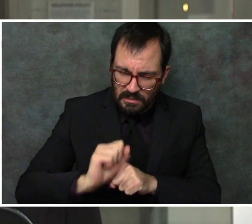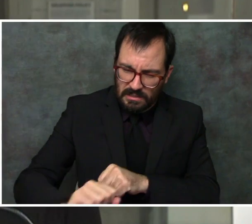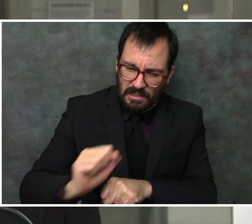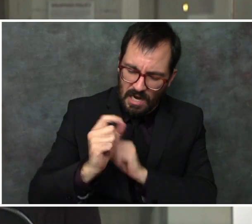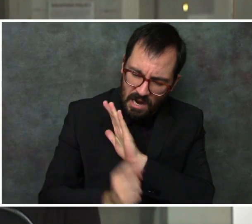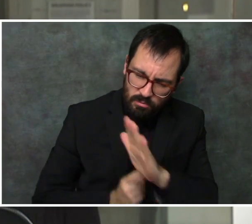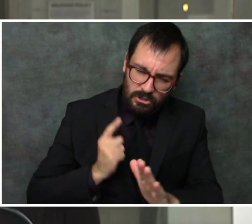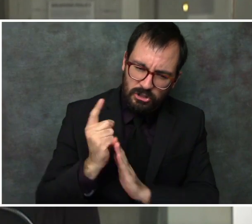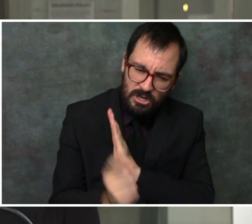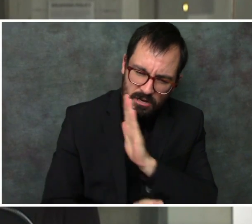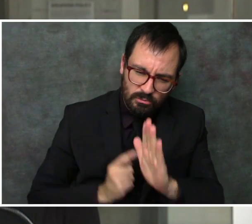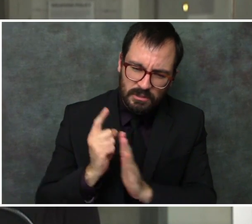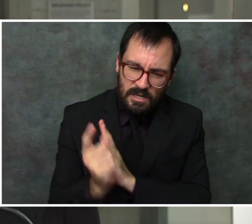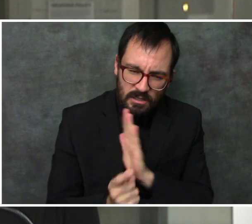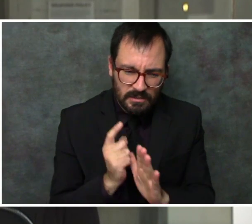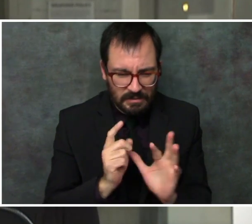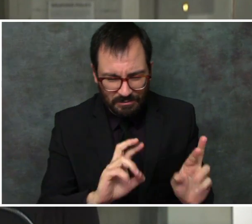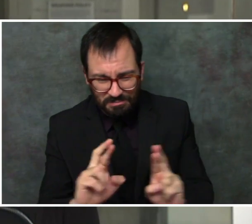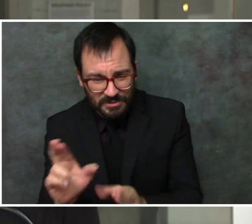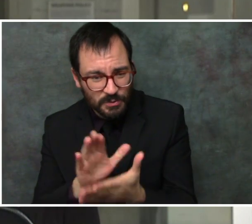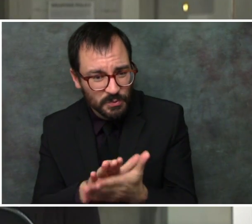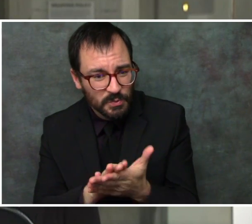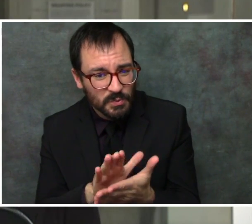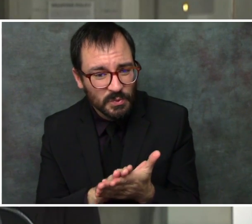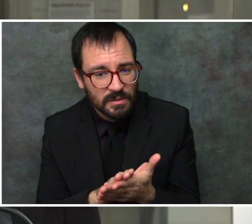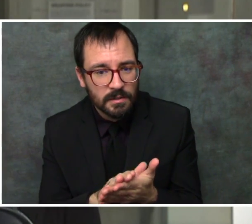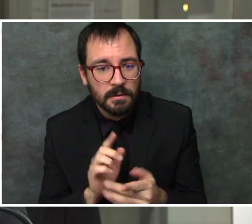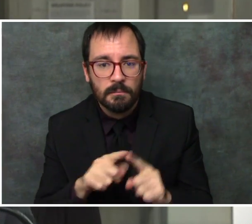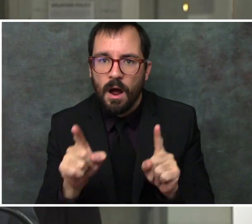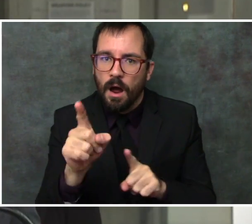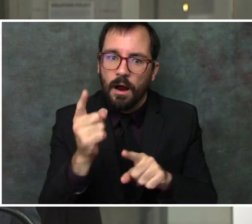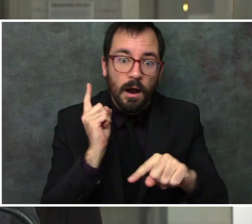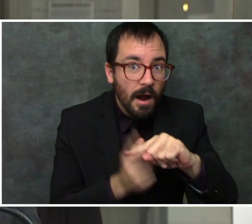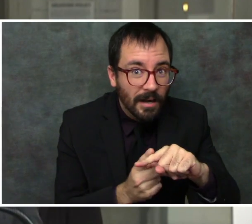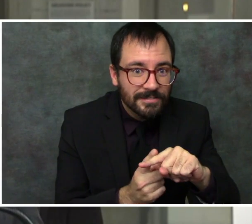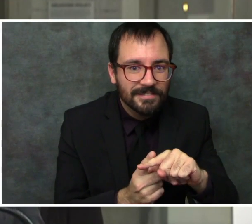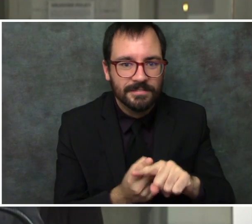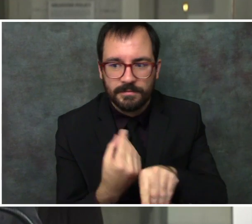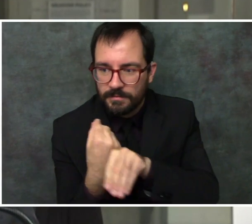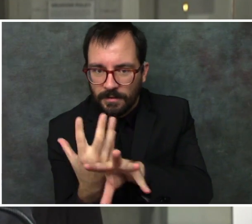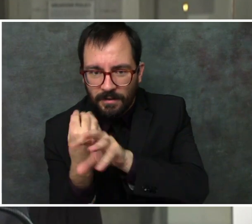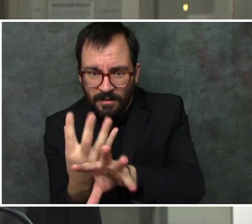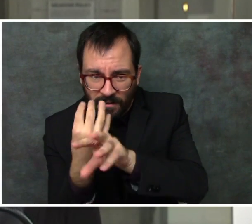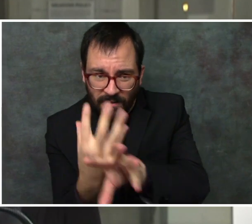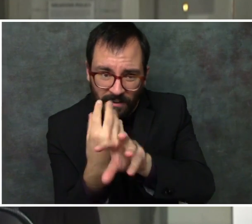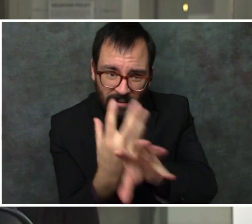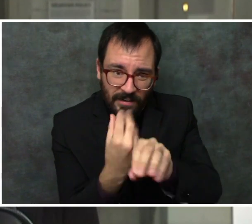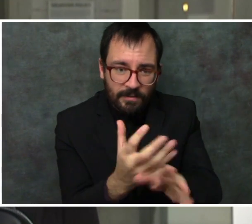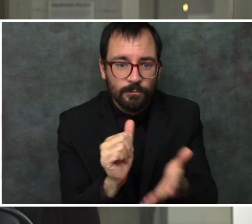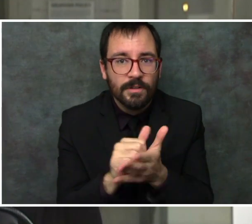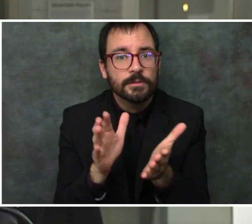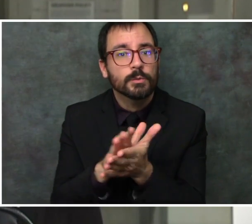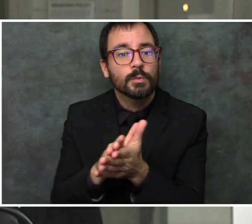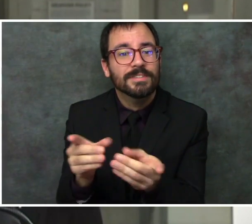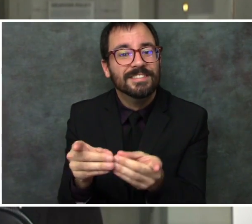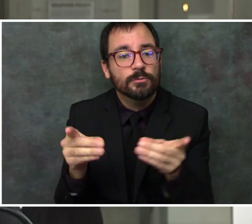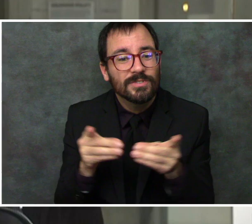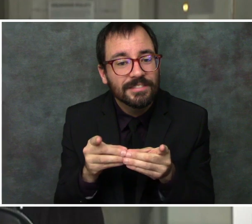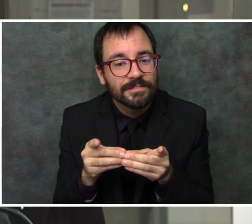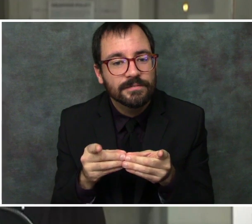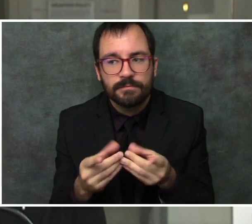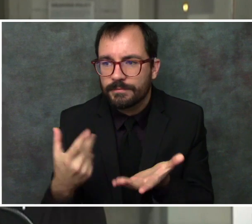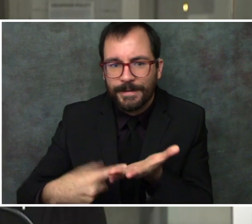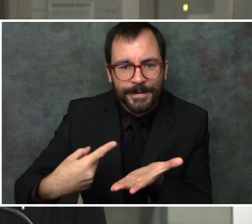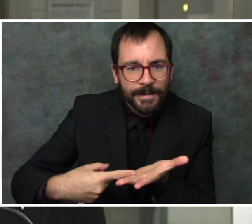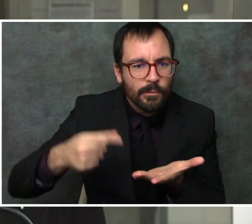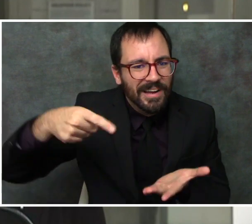and hours and hours not just preparing our schools to be open, but spending more hours on Zoom calls with the district to